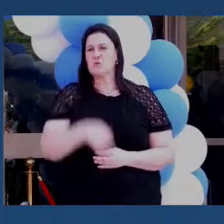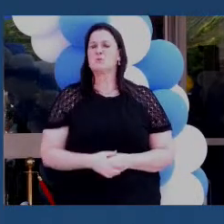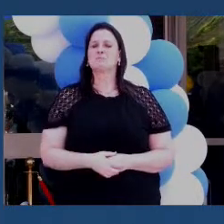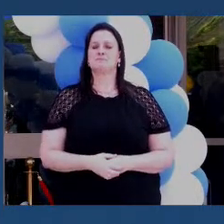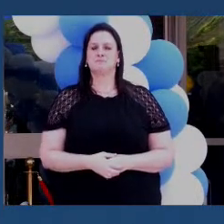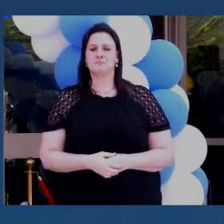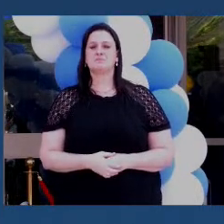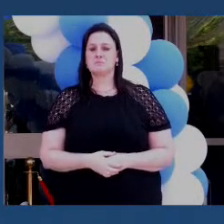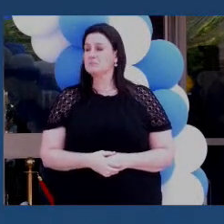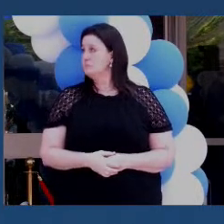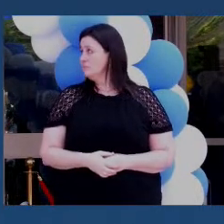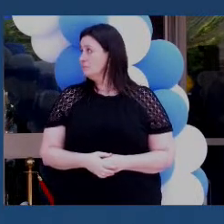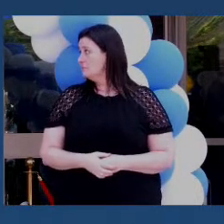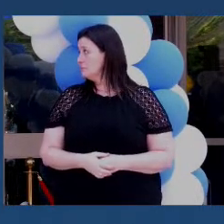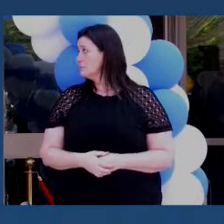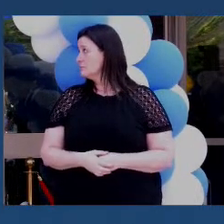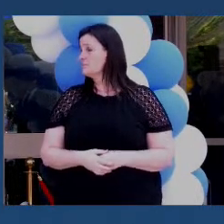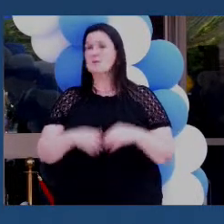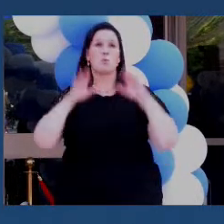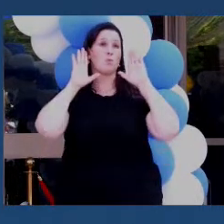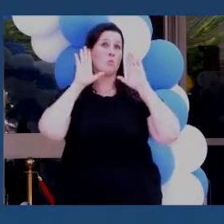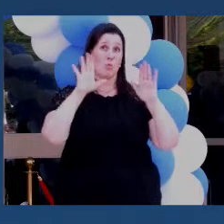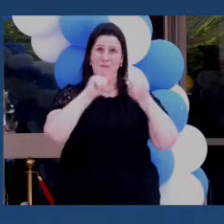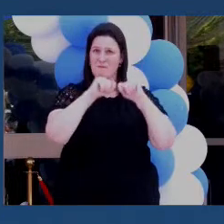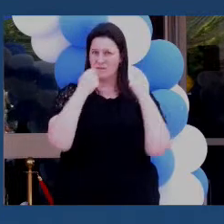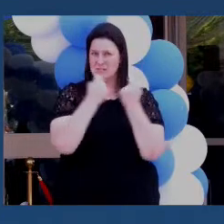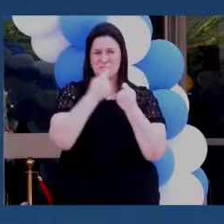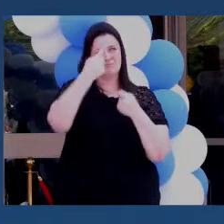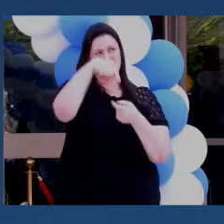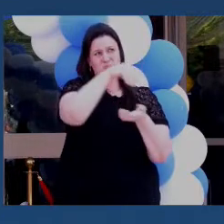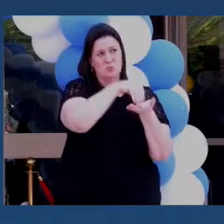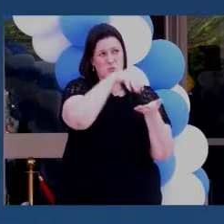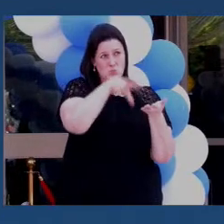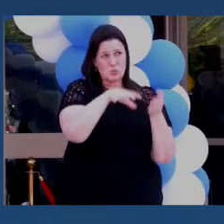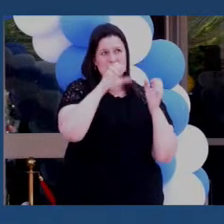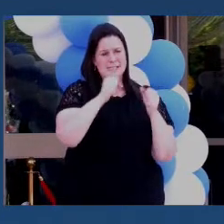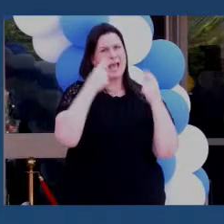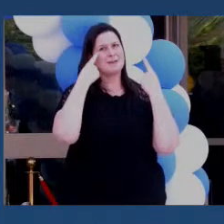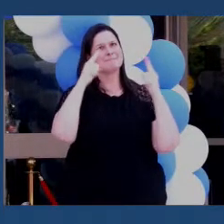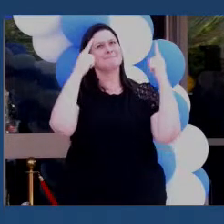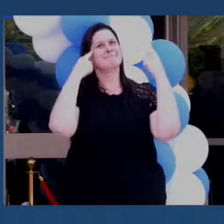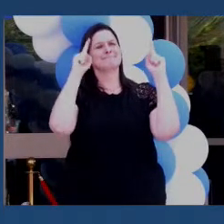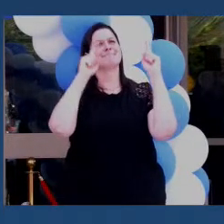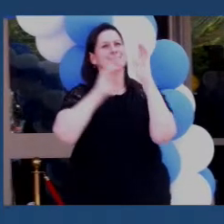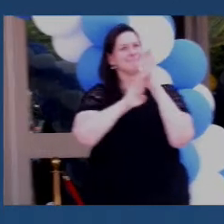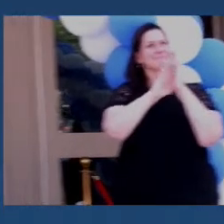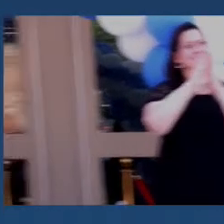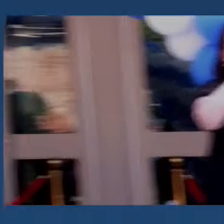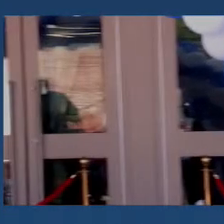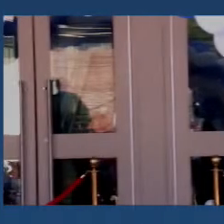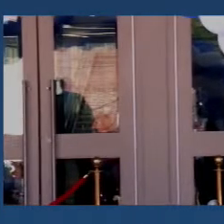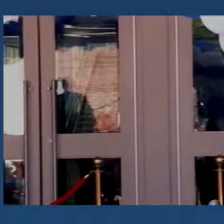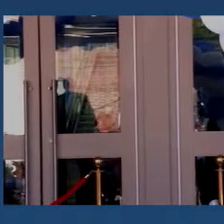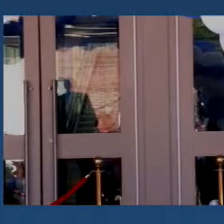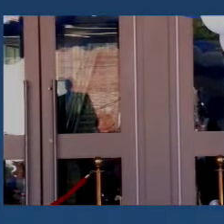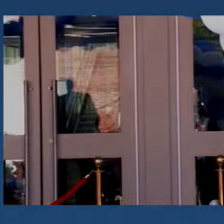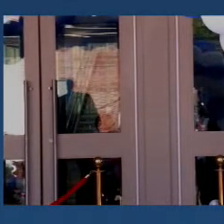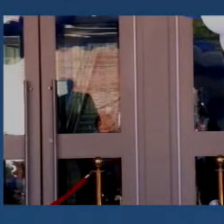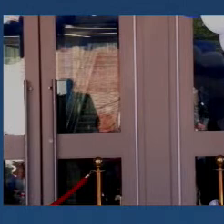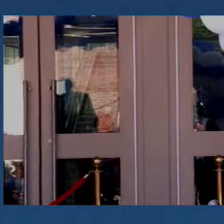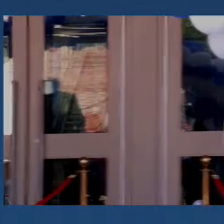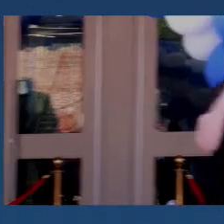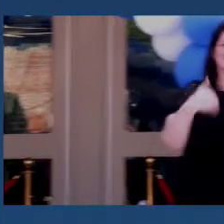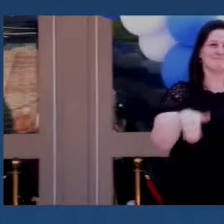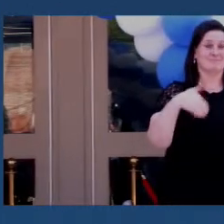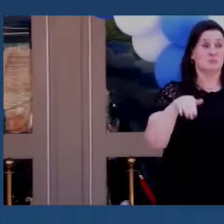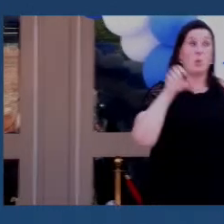able with a great team to get those students achieving well enough to pass back then the state test. So it